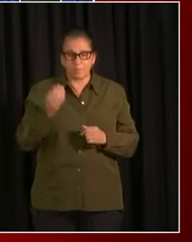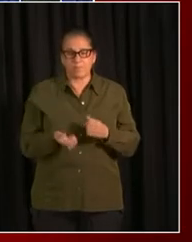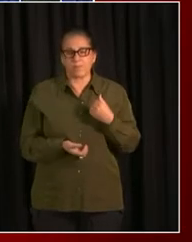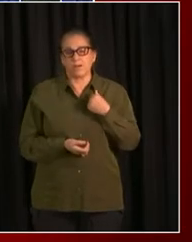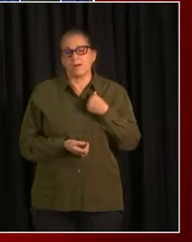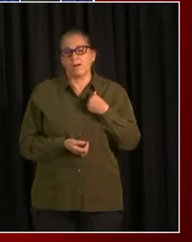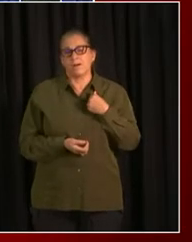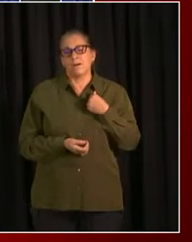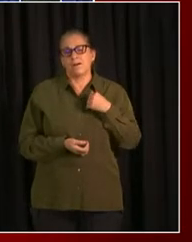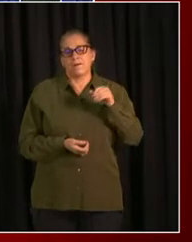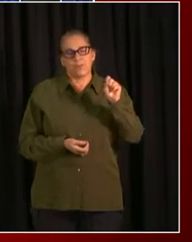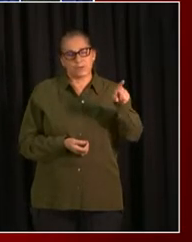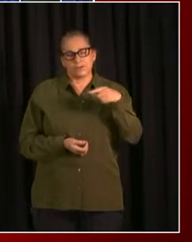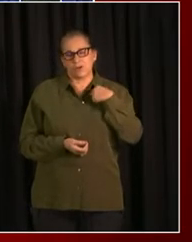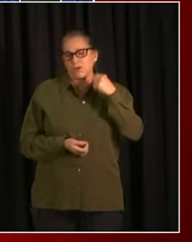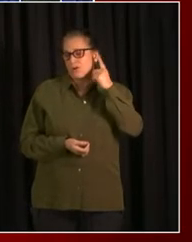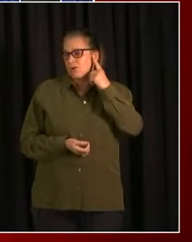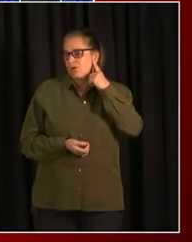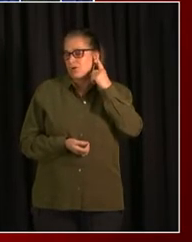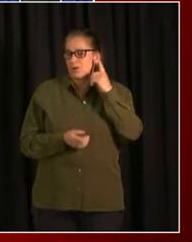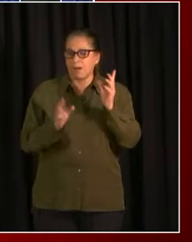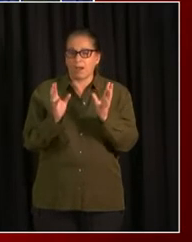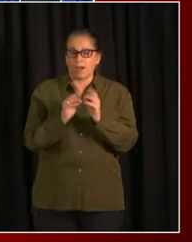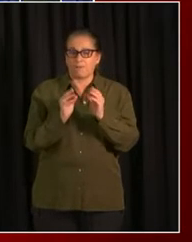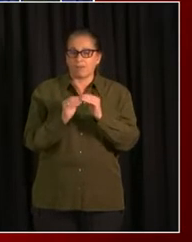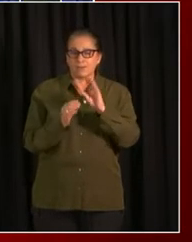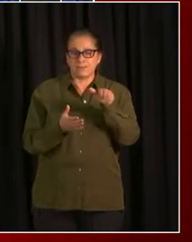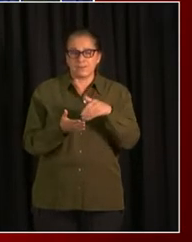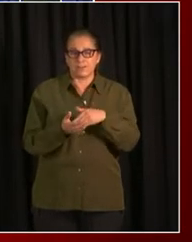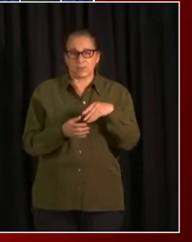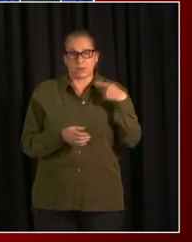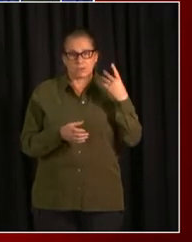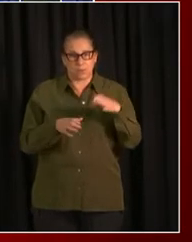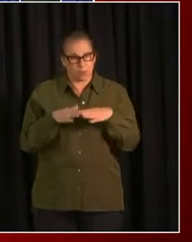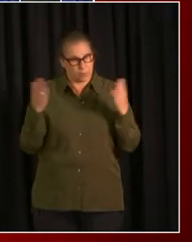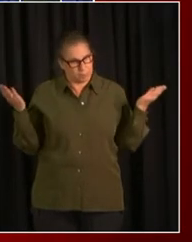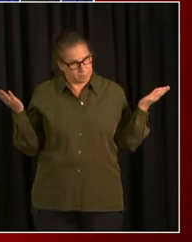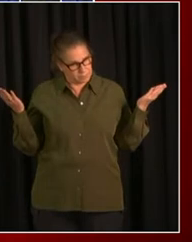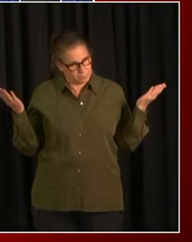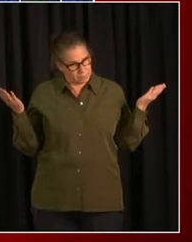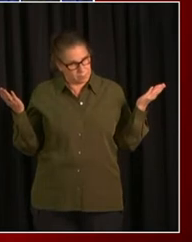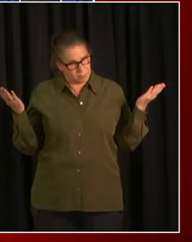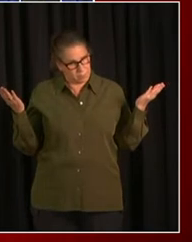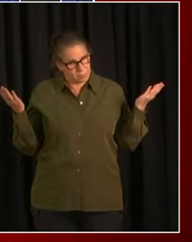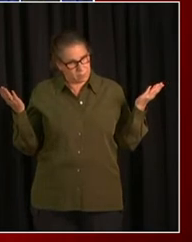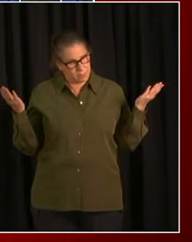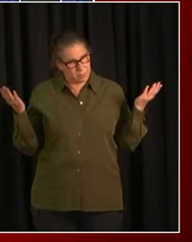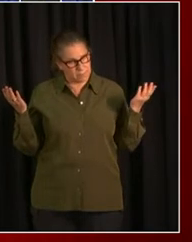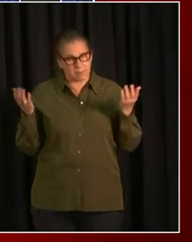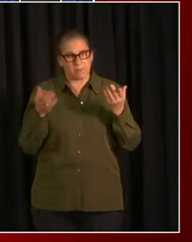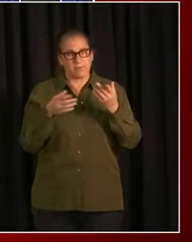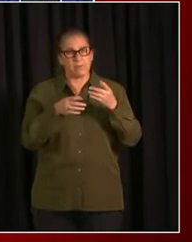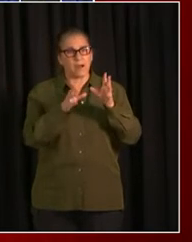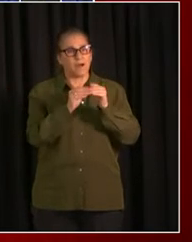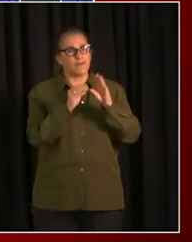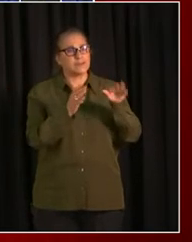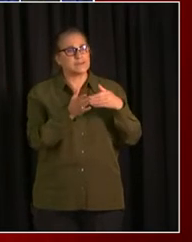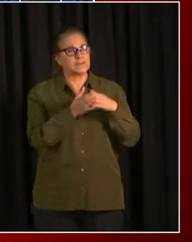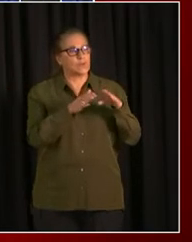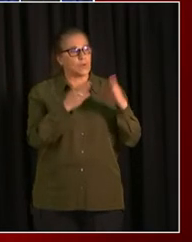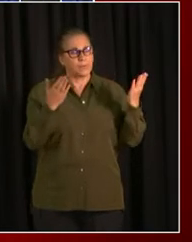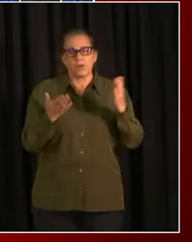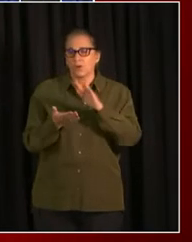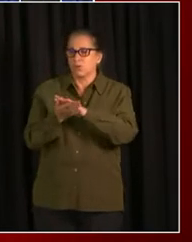opening. So why is the convention center opening when the schools are still closed?